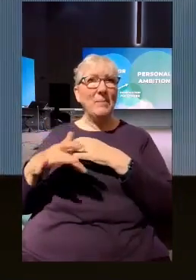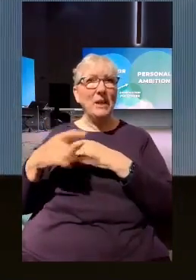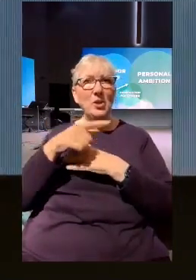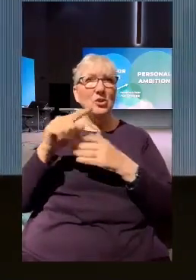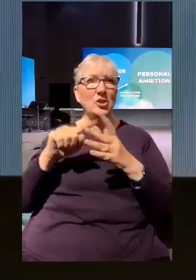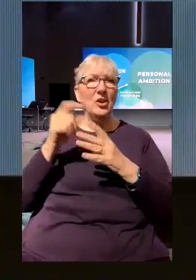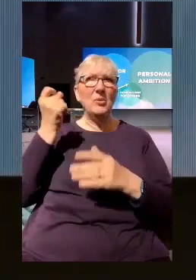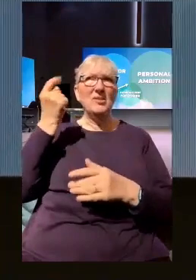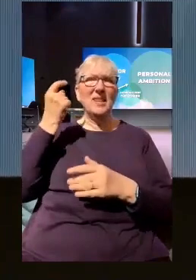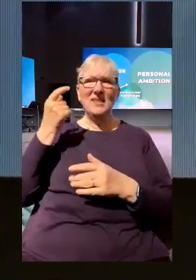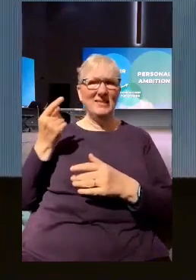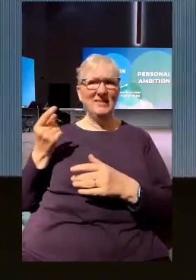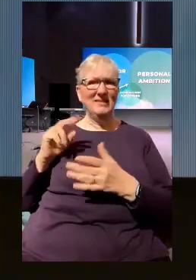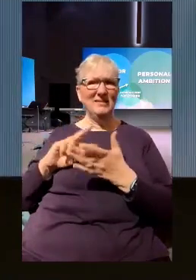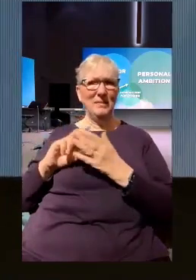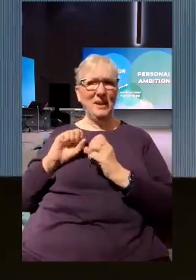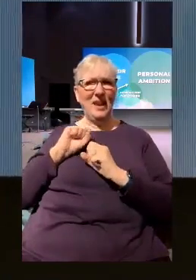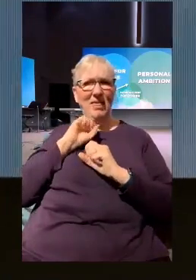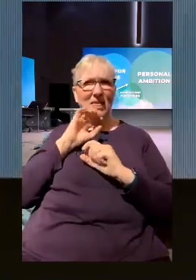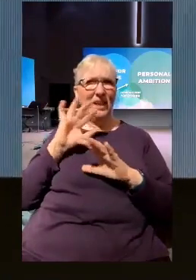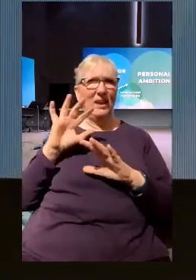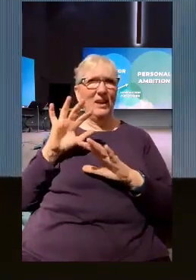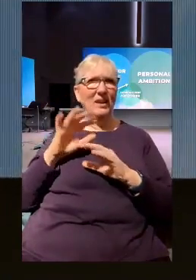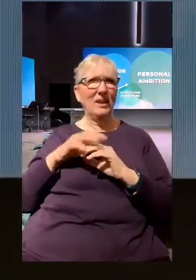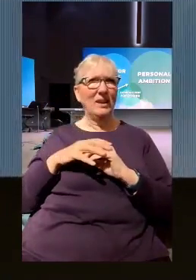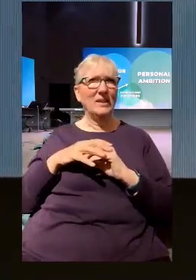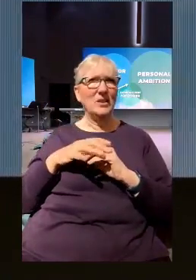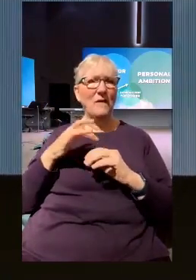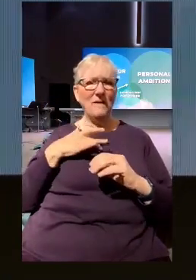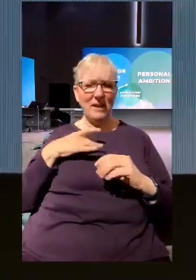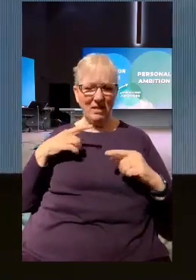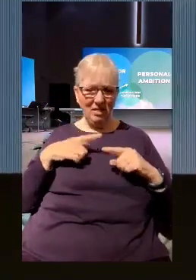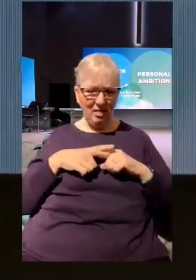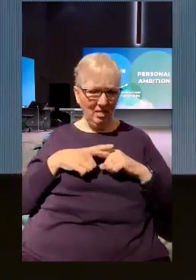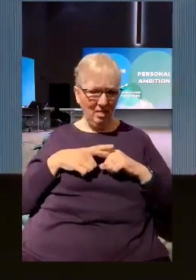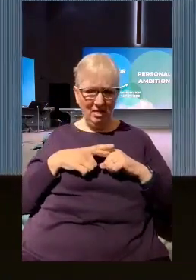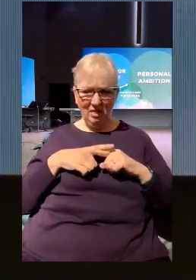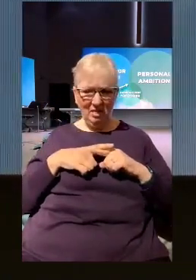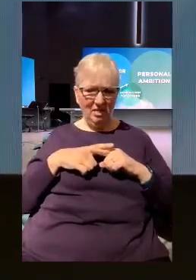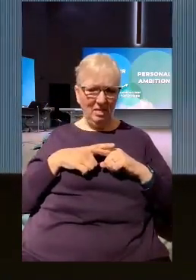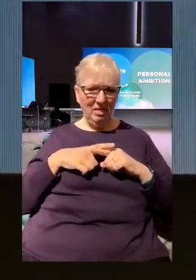your heart with his, and there's a dissonance going on in there because you're fighting him.